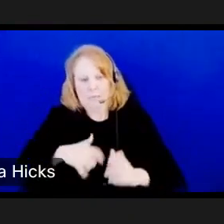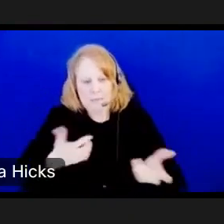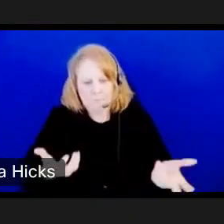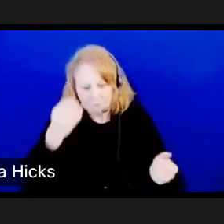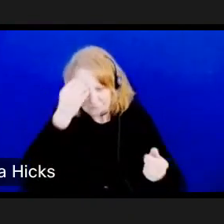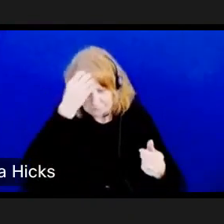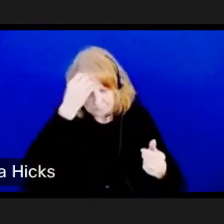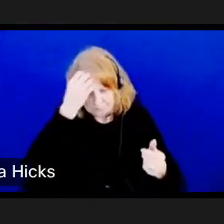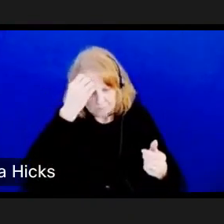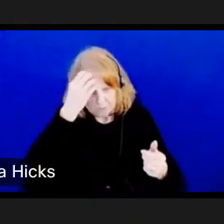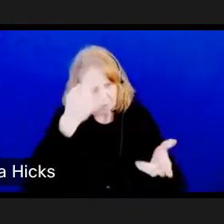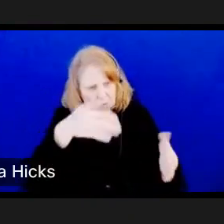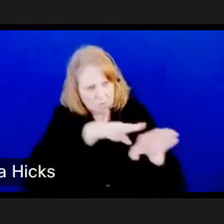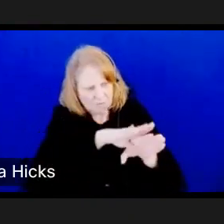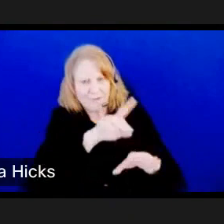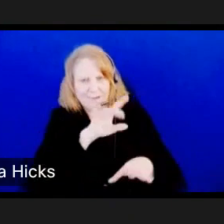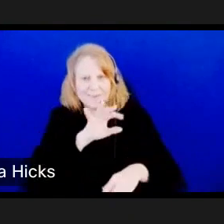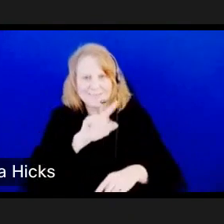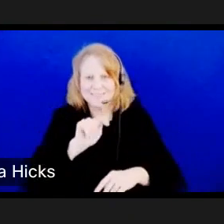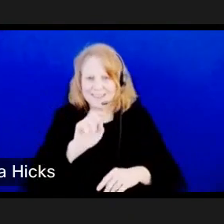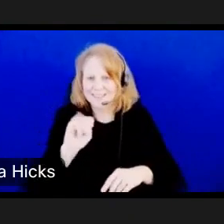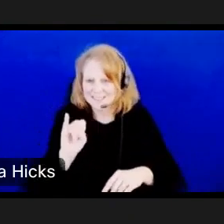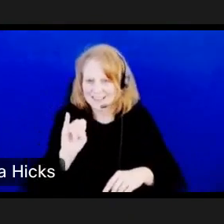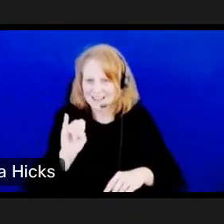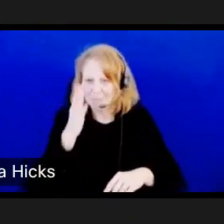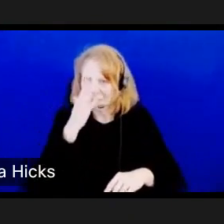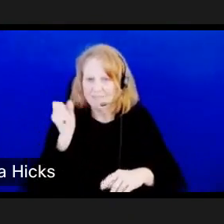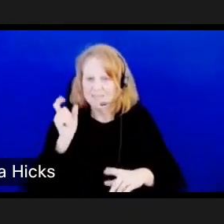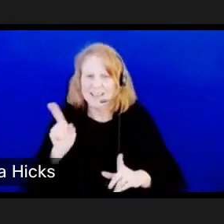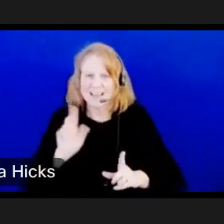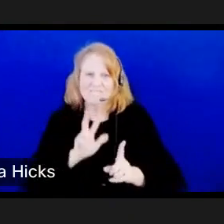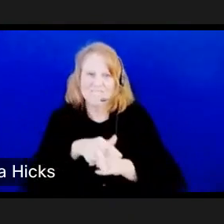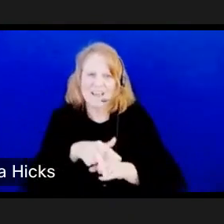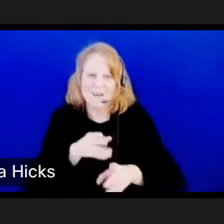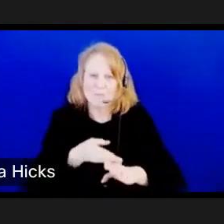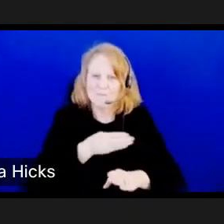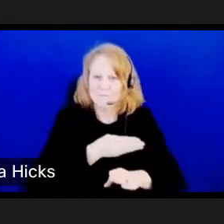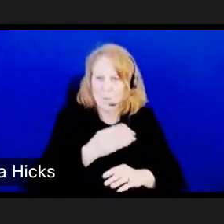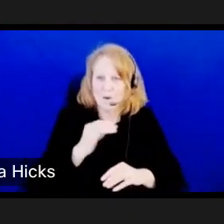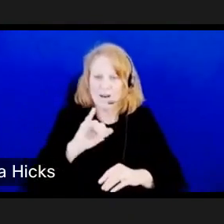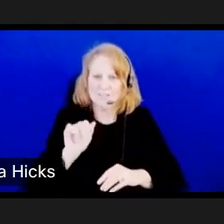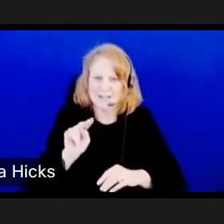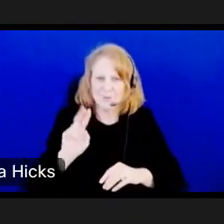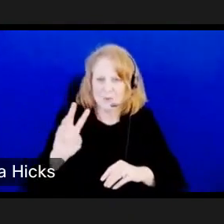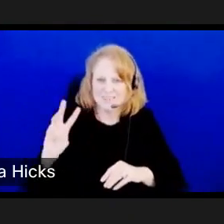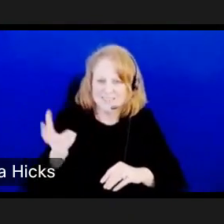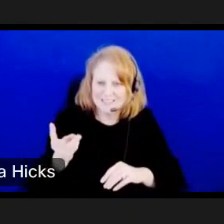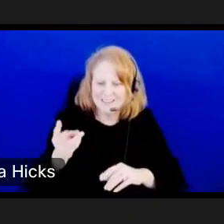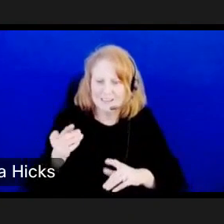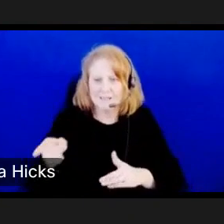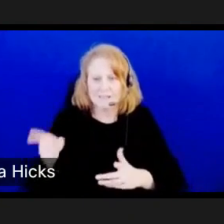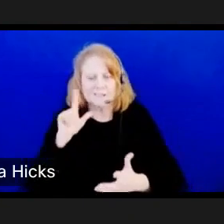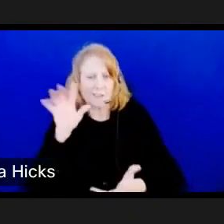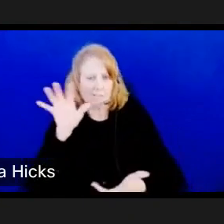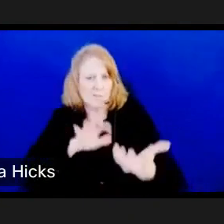all TSIs filed before January 6th. They are confused by the